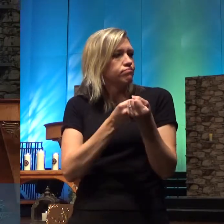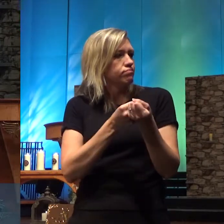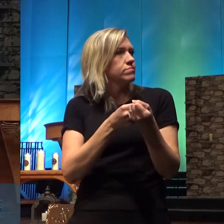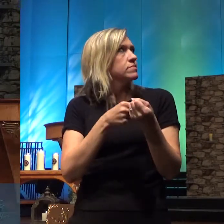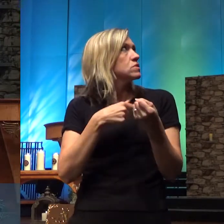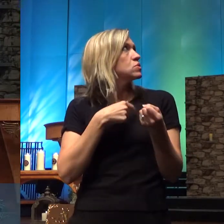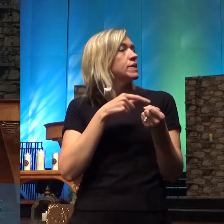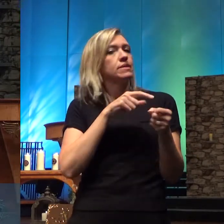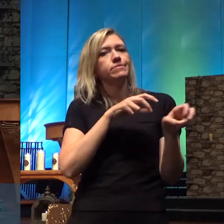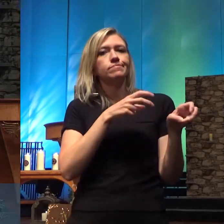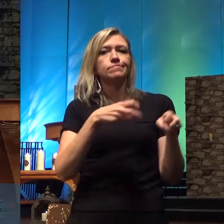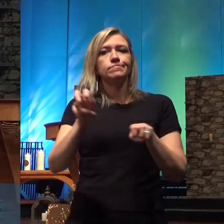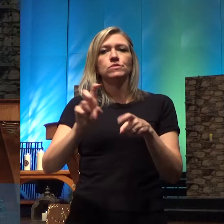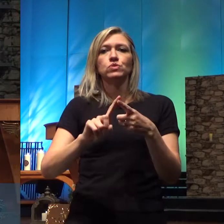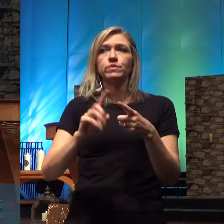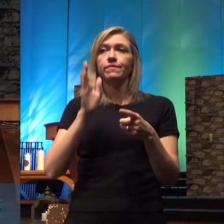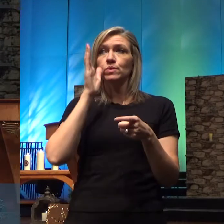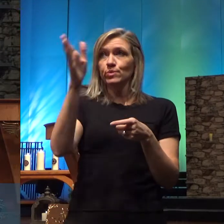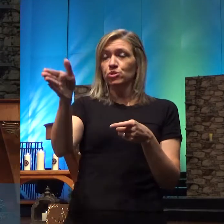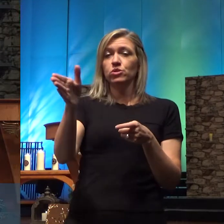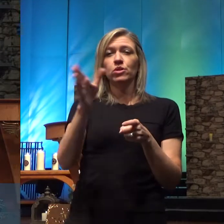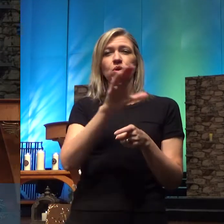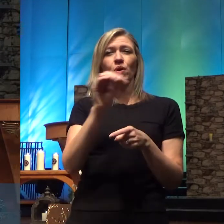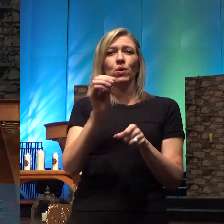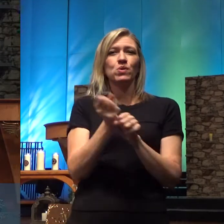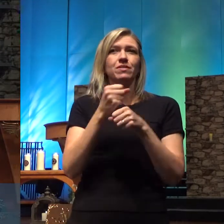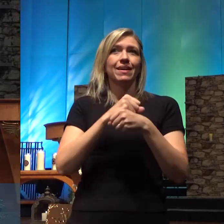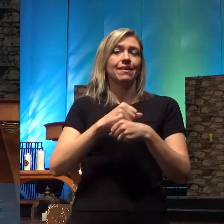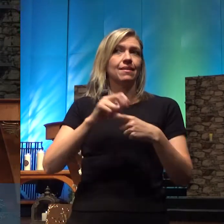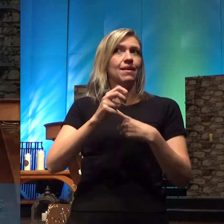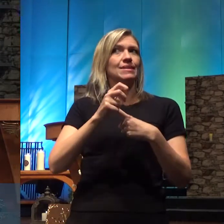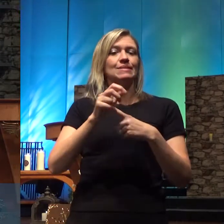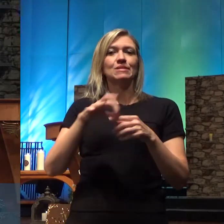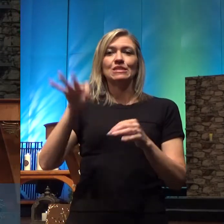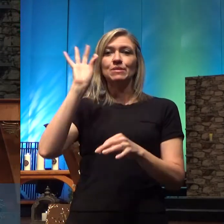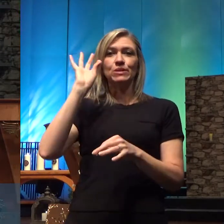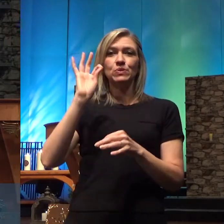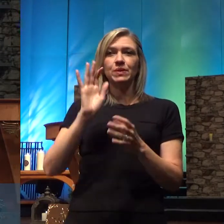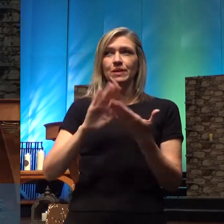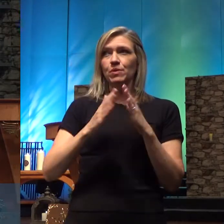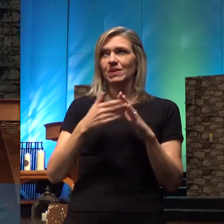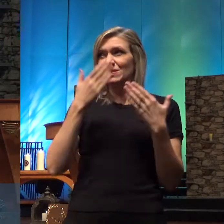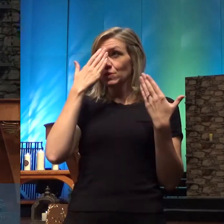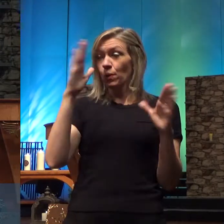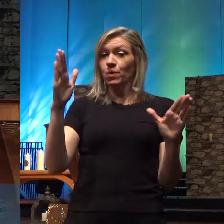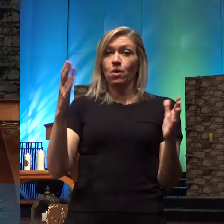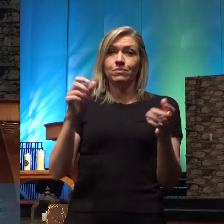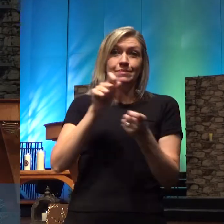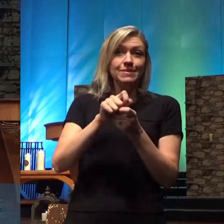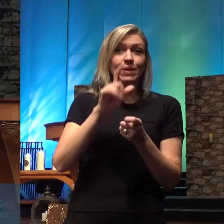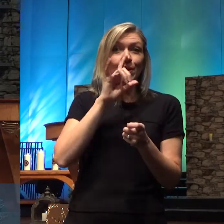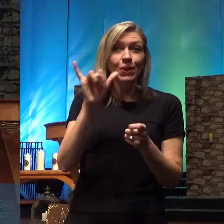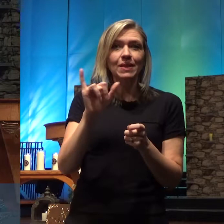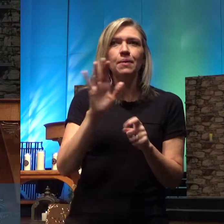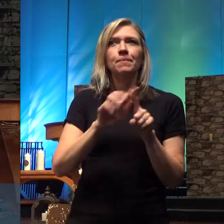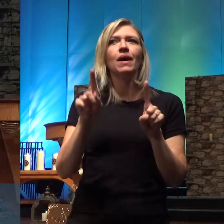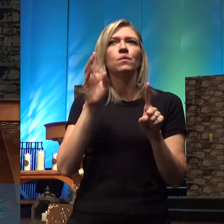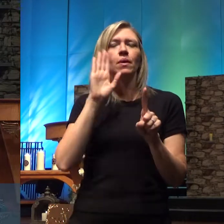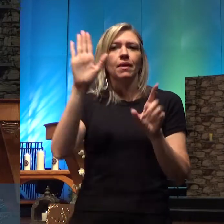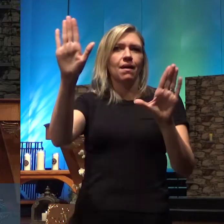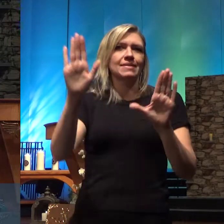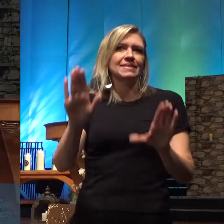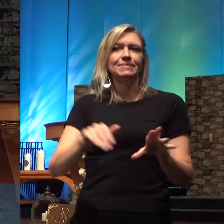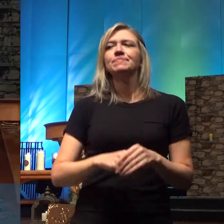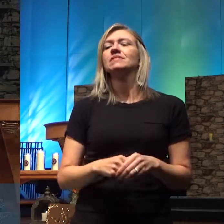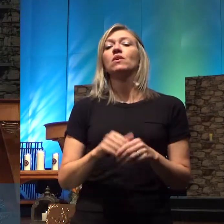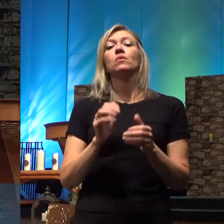as we move into these future days, co-creating awesome spiritual community. Sometimes we don't know what it's going to look like, but we know it's going to look awesome. We'll keep up on that.